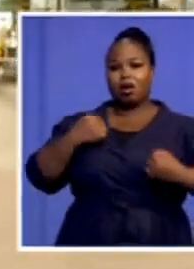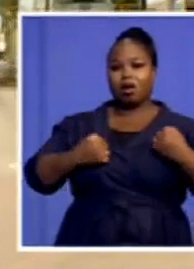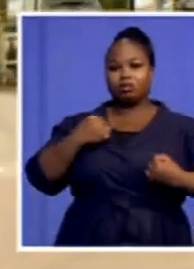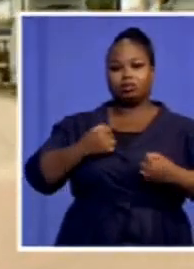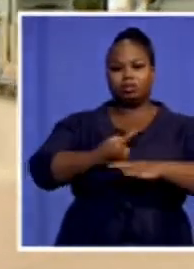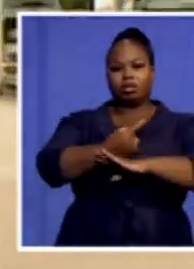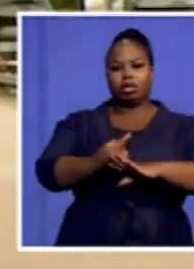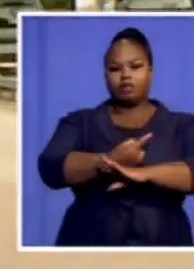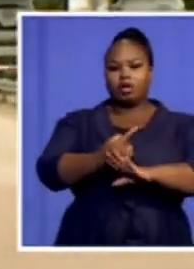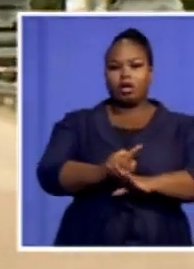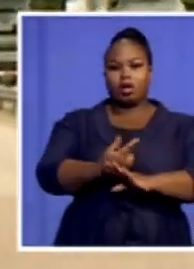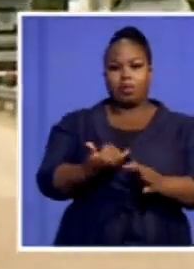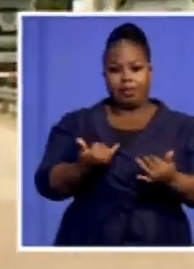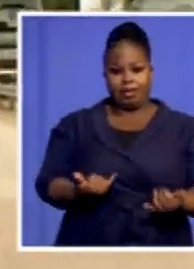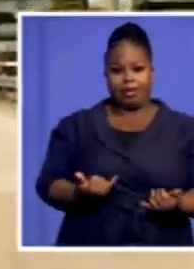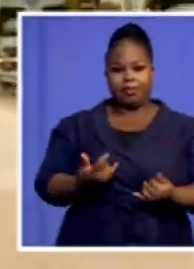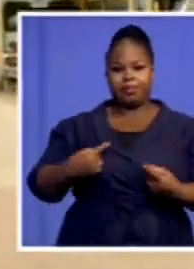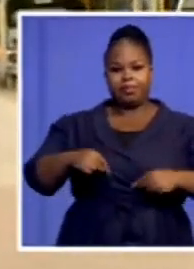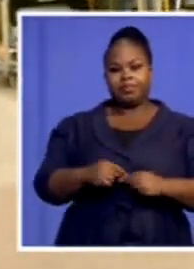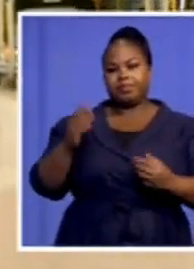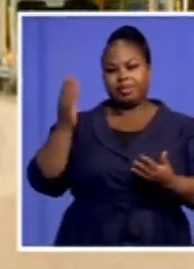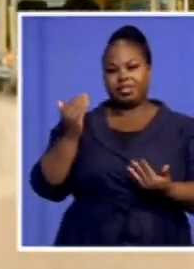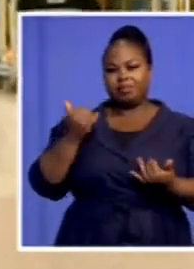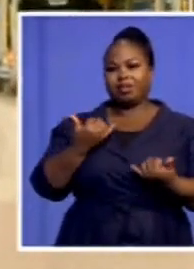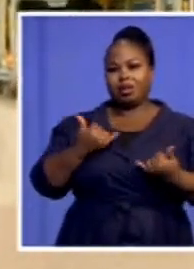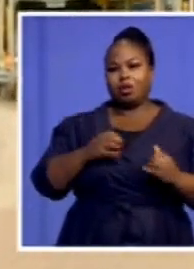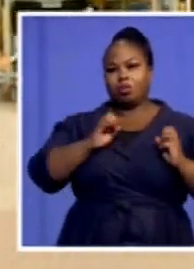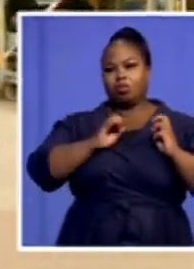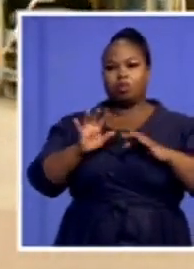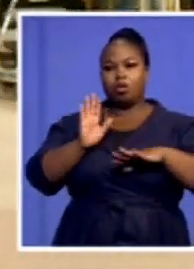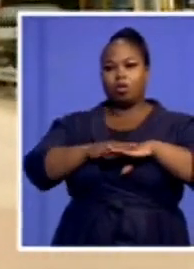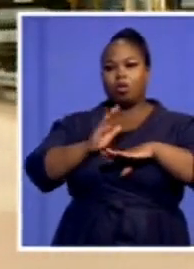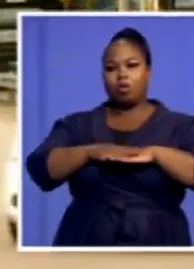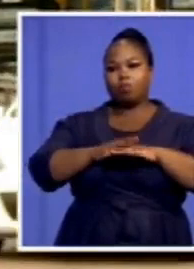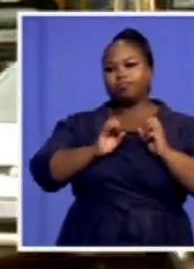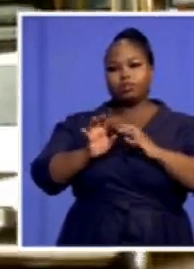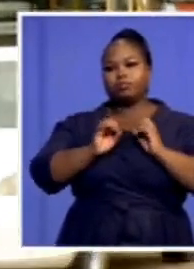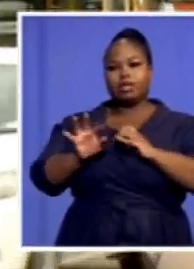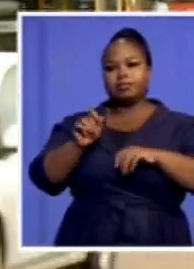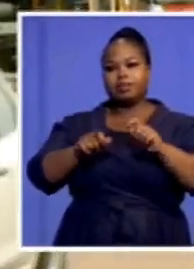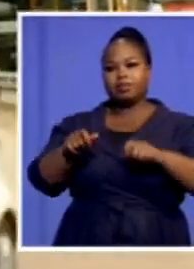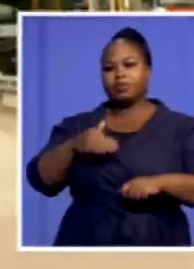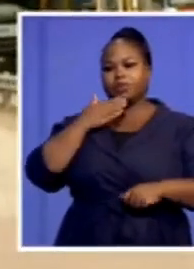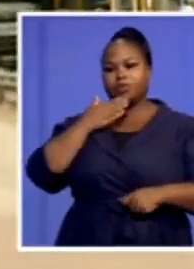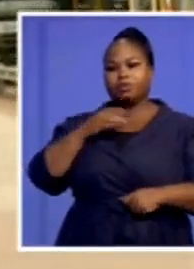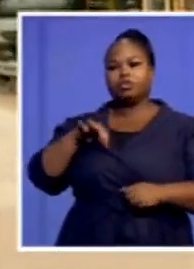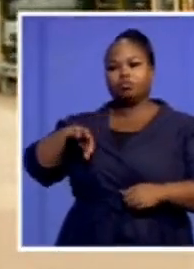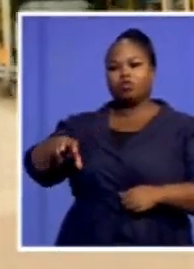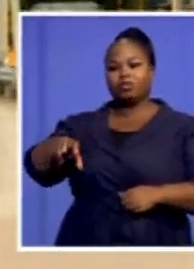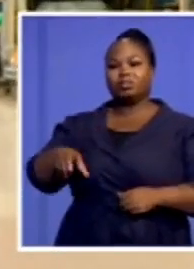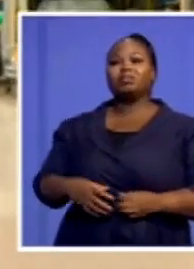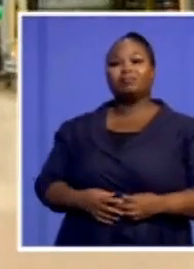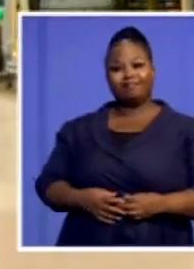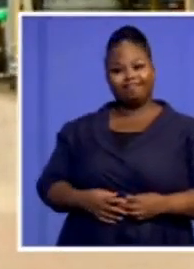anticipate that as the influx continues into the province, as multitudes of people come into the province, that figure